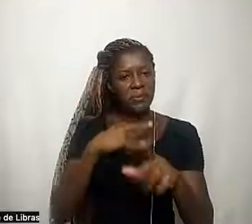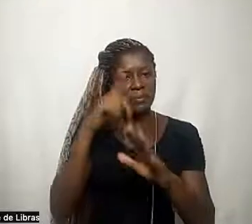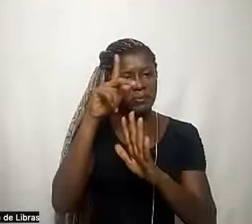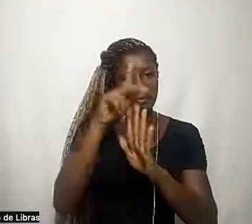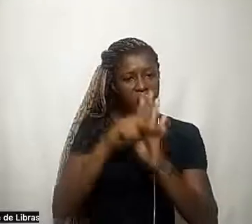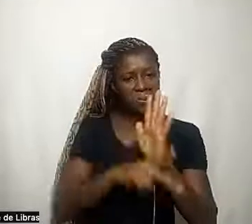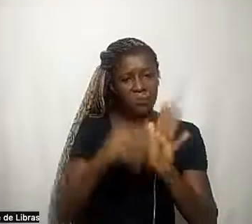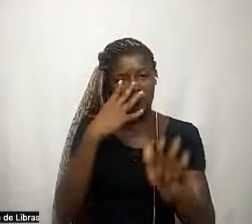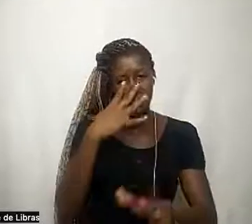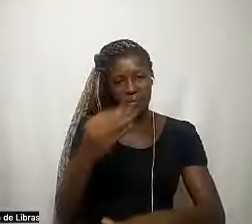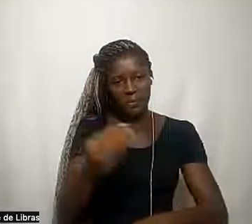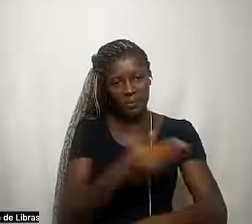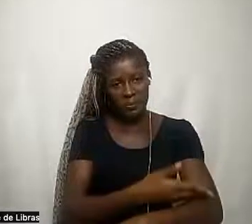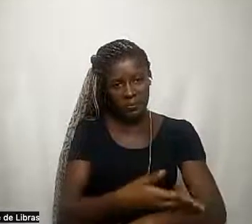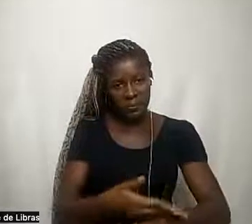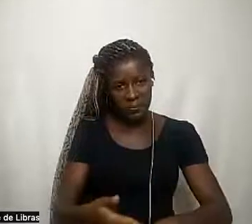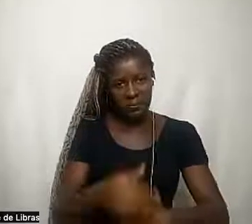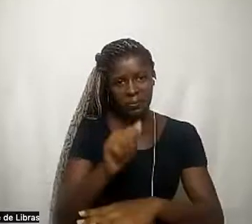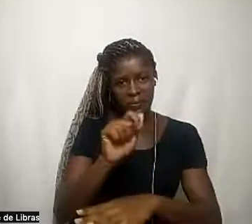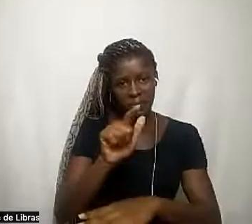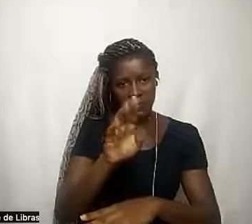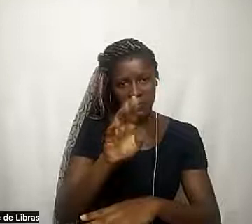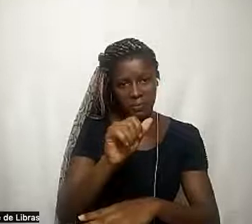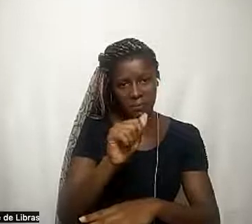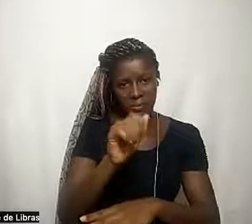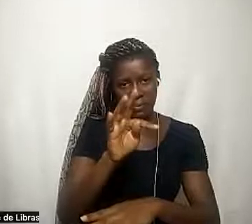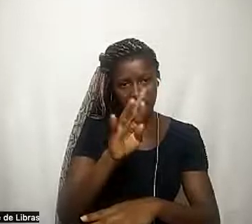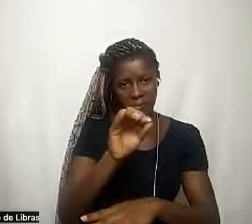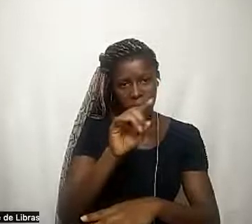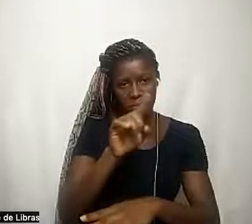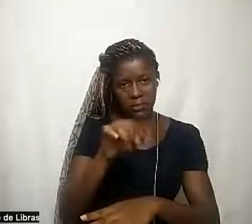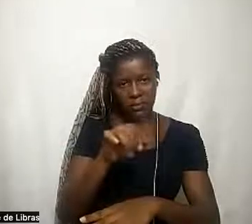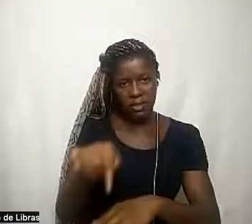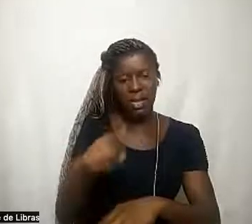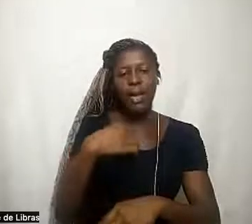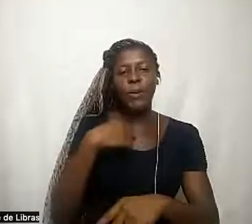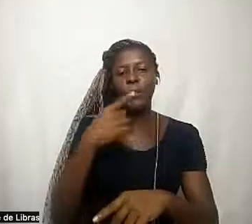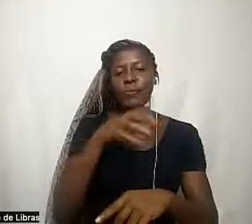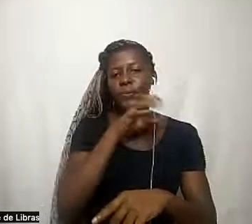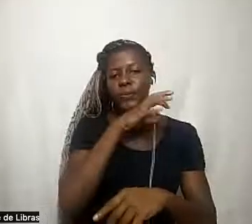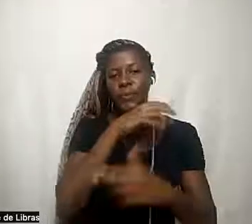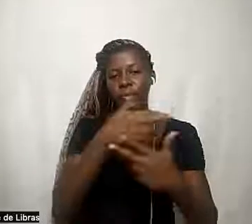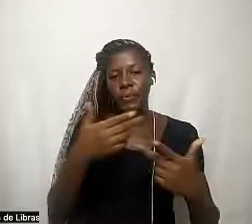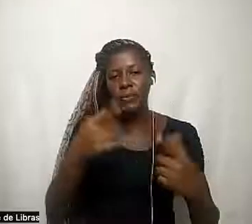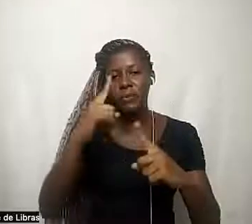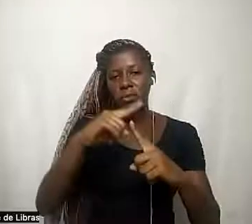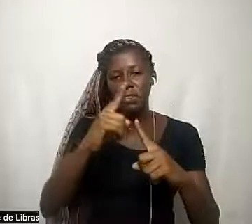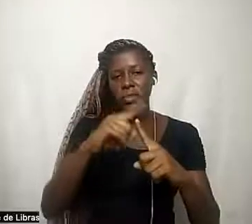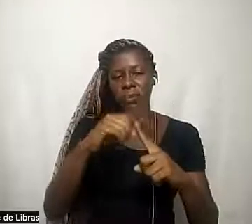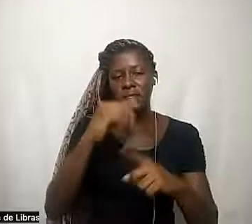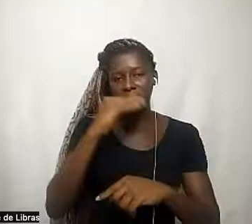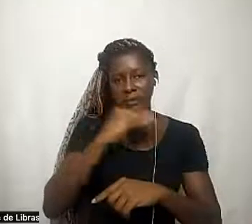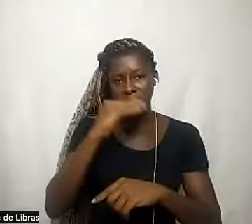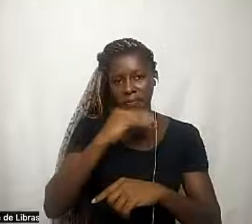So the albatross went through the same process. It was listed as a vulnerable species, but then it